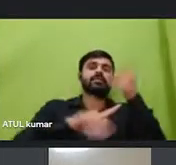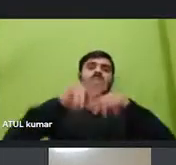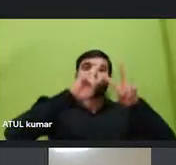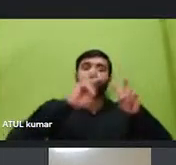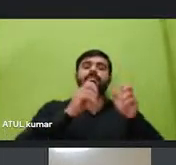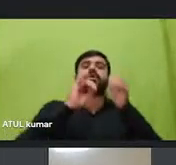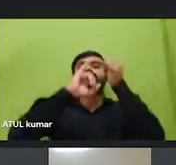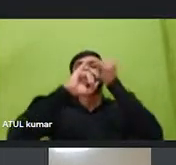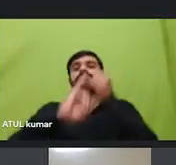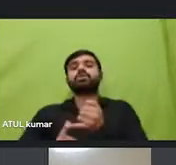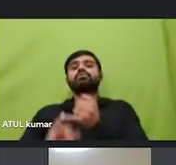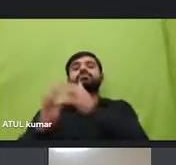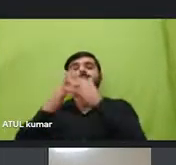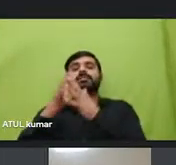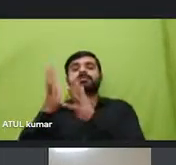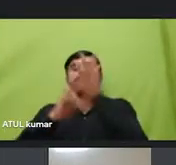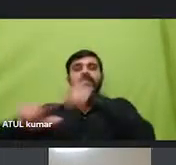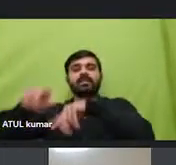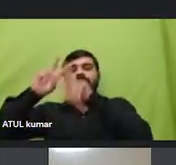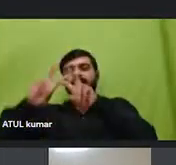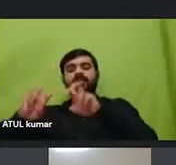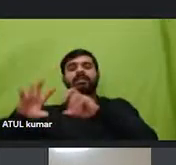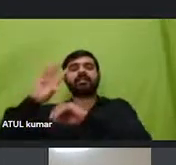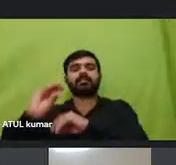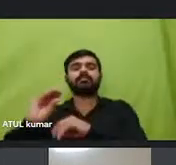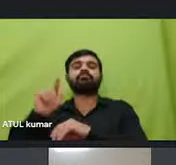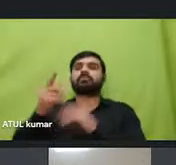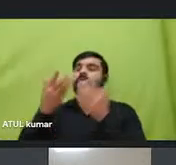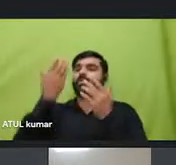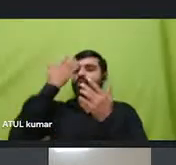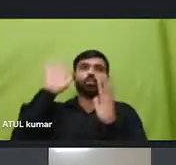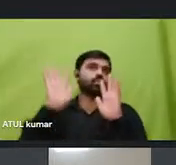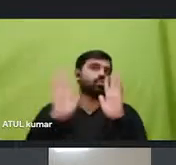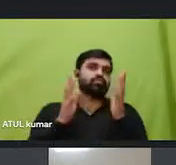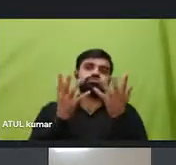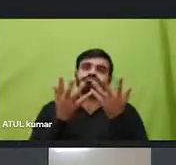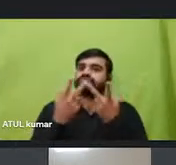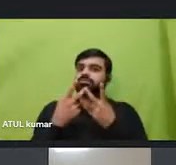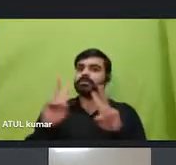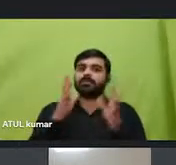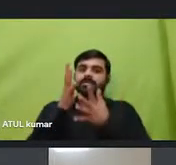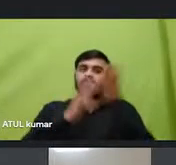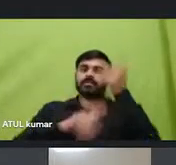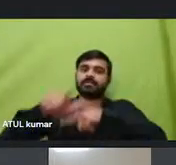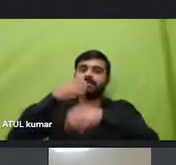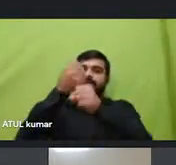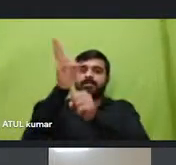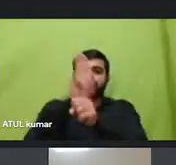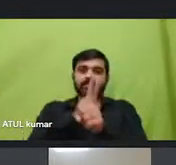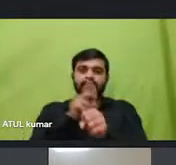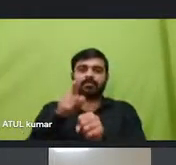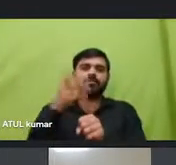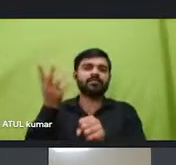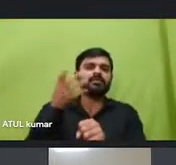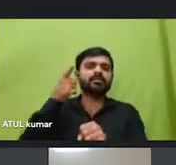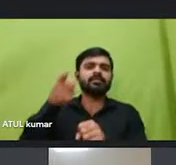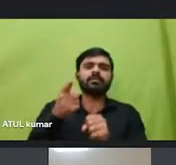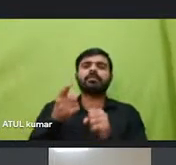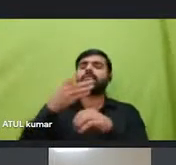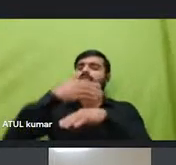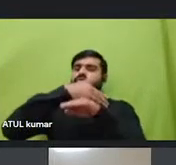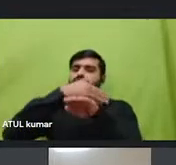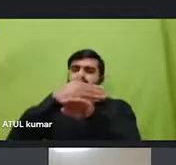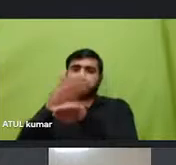sign languages. And so we don't yet know really how different sign language grammars are because there's been very